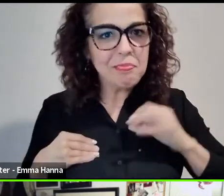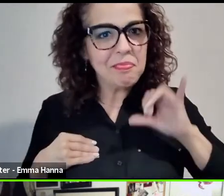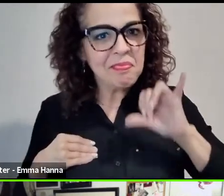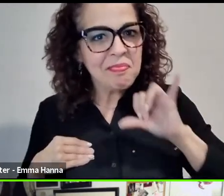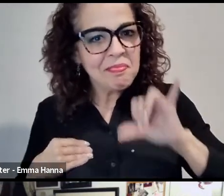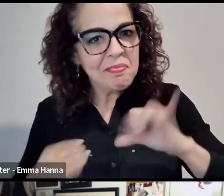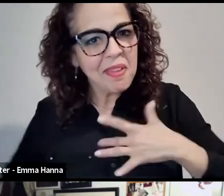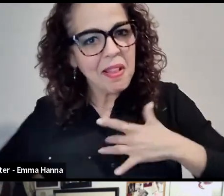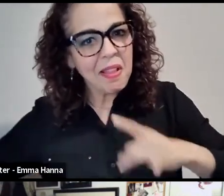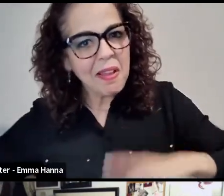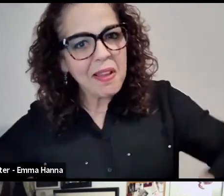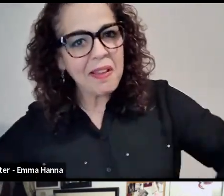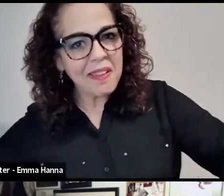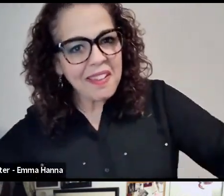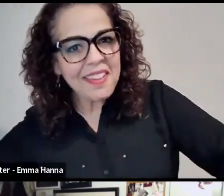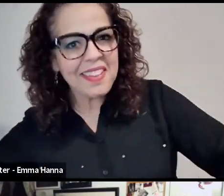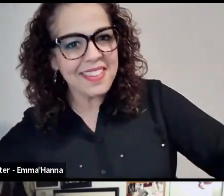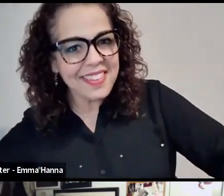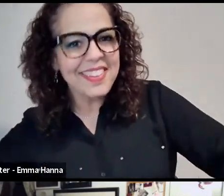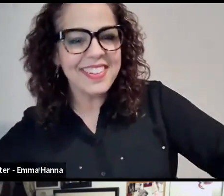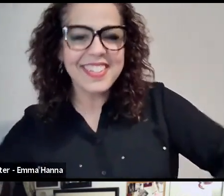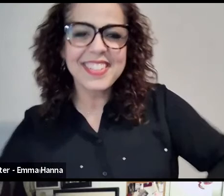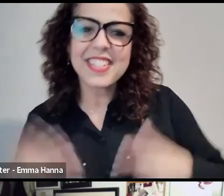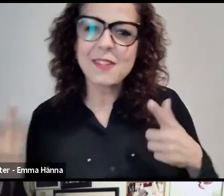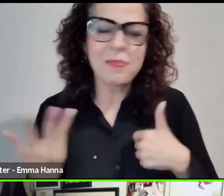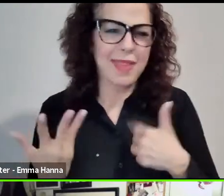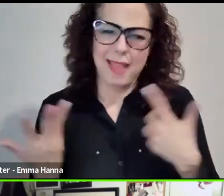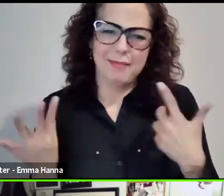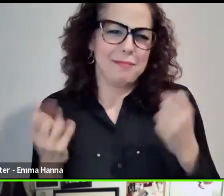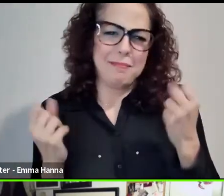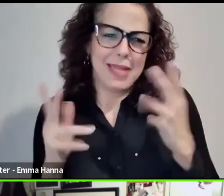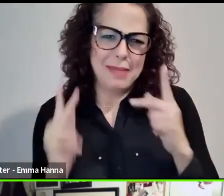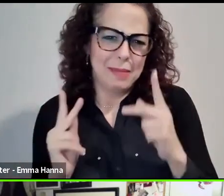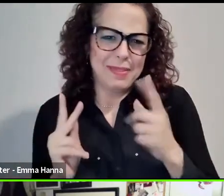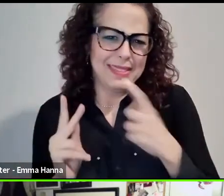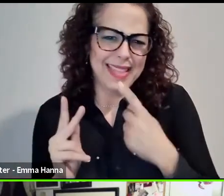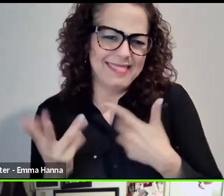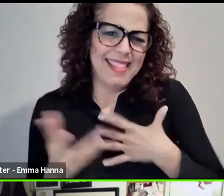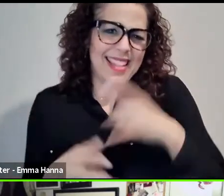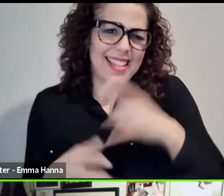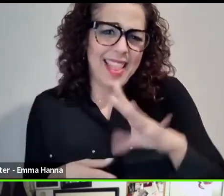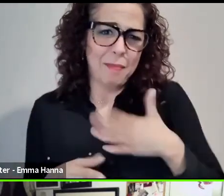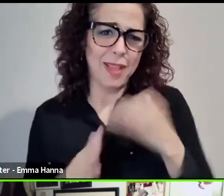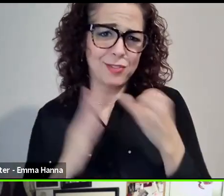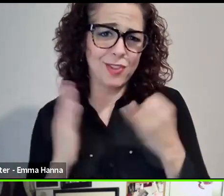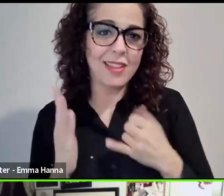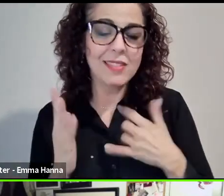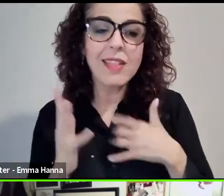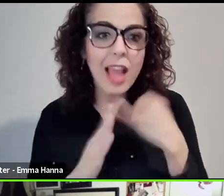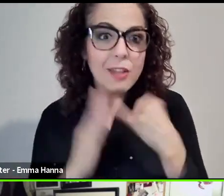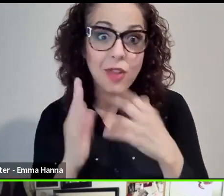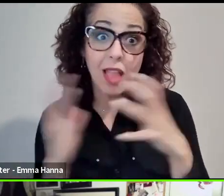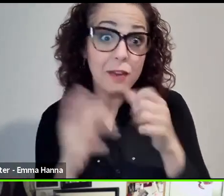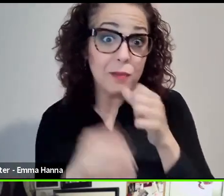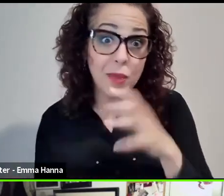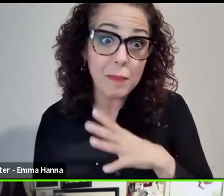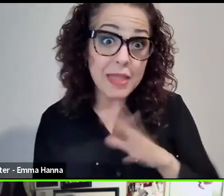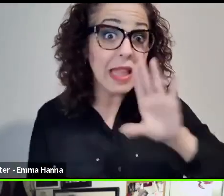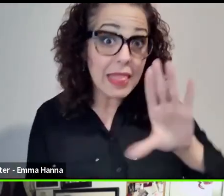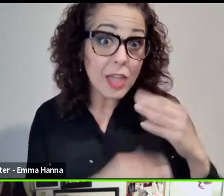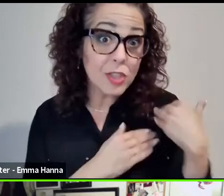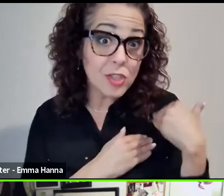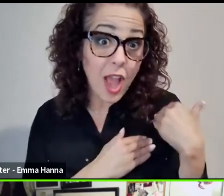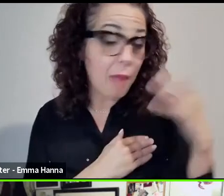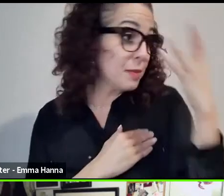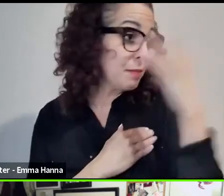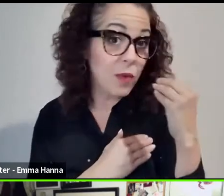it. And yeah, I've had a million people say they didn't like my drawings. I mean, I draw a lot of women whose job it is to be like beautiful and